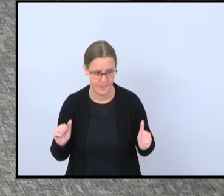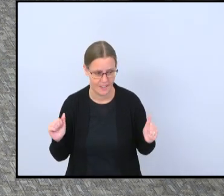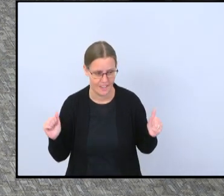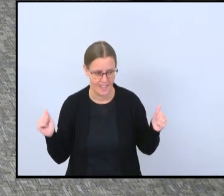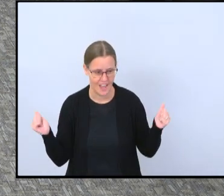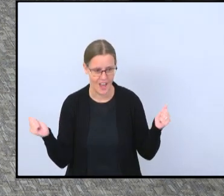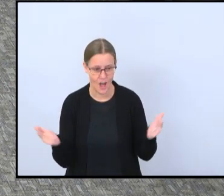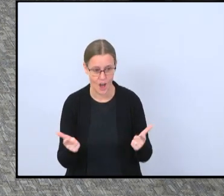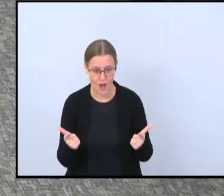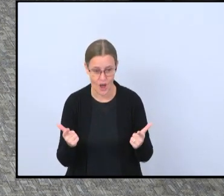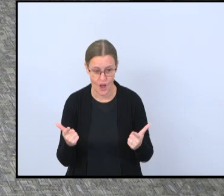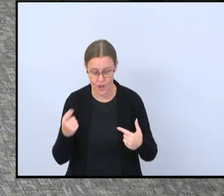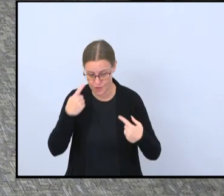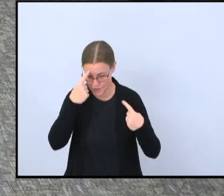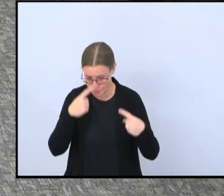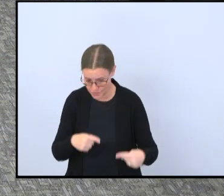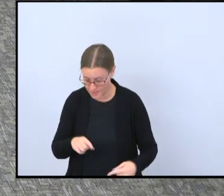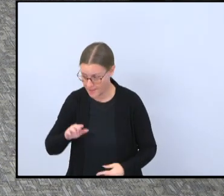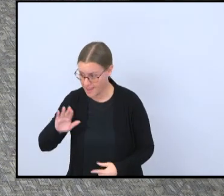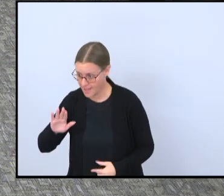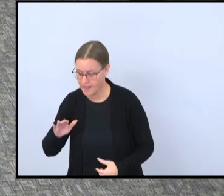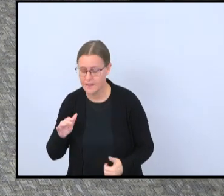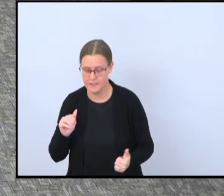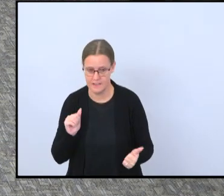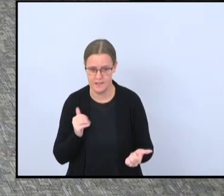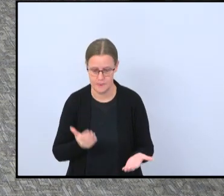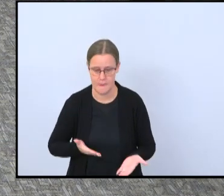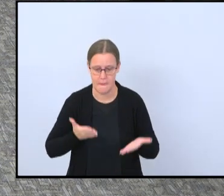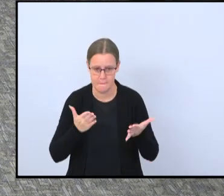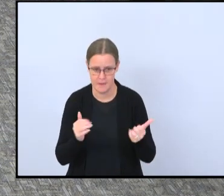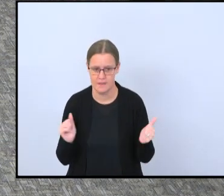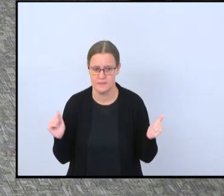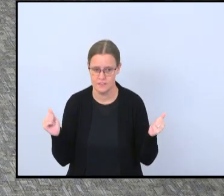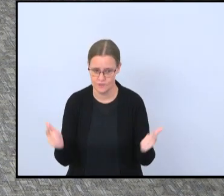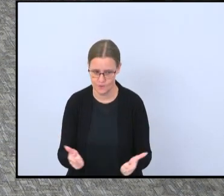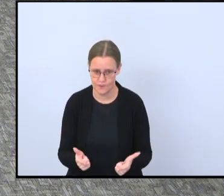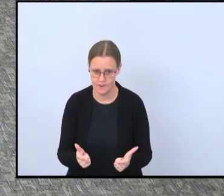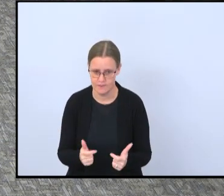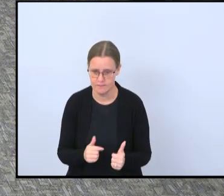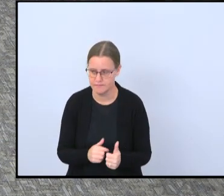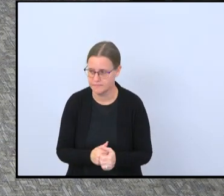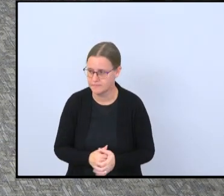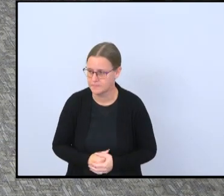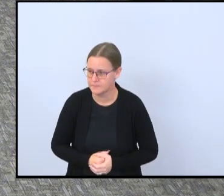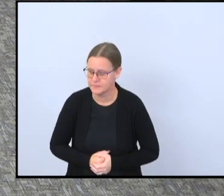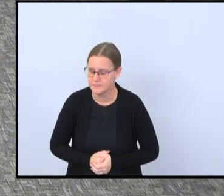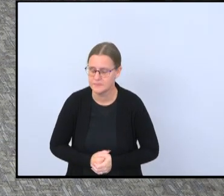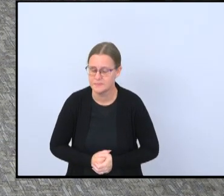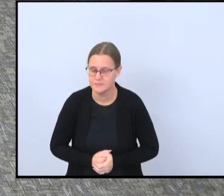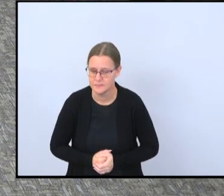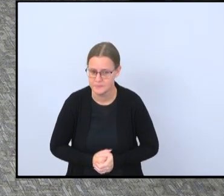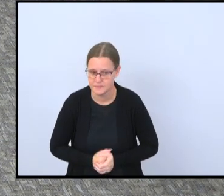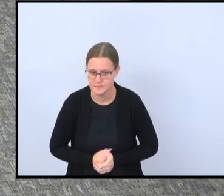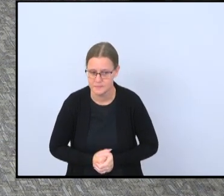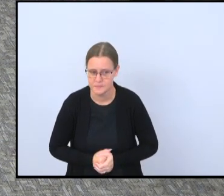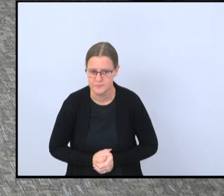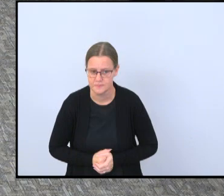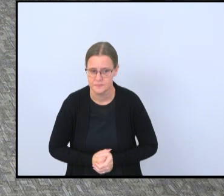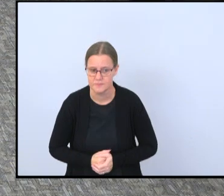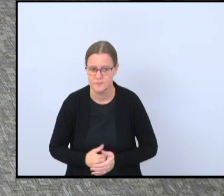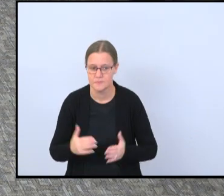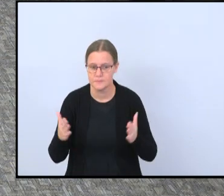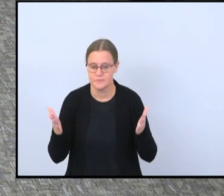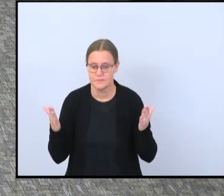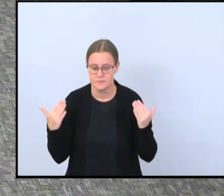favor, say aye. Aye. Passes unanimously with Mr. Guillory recusing. Moving on to